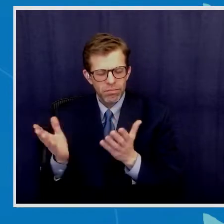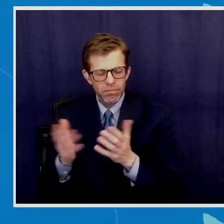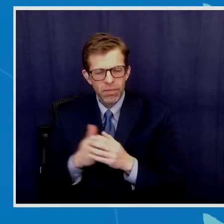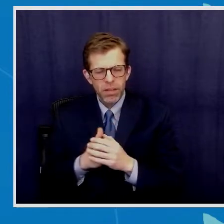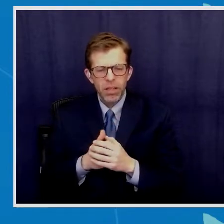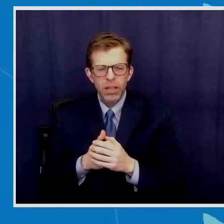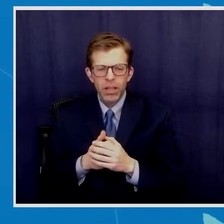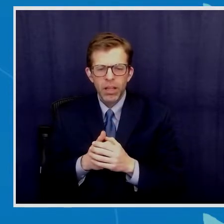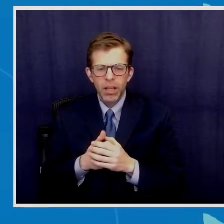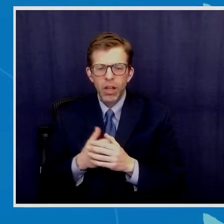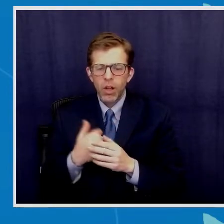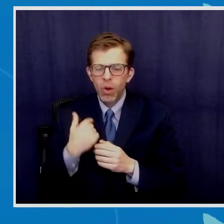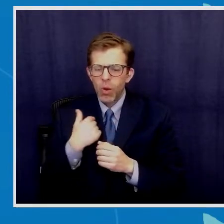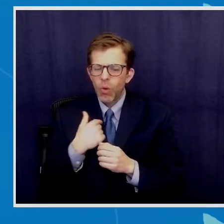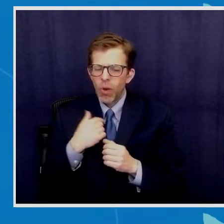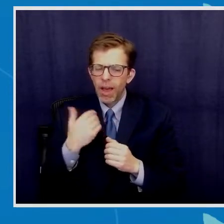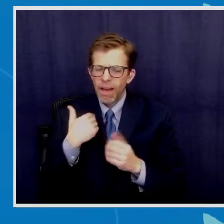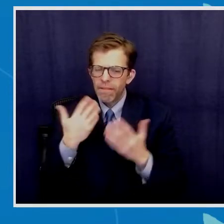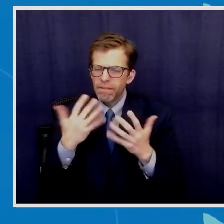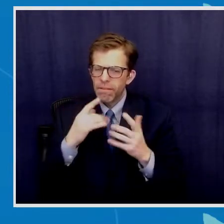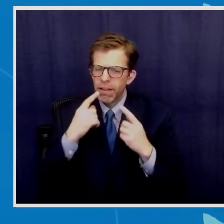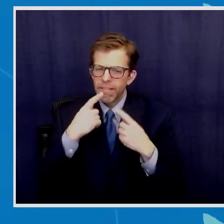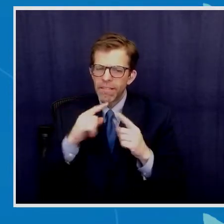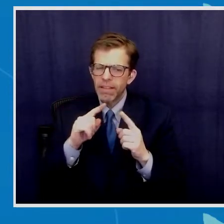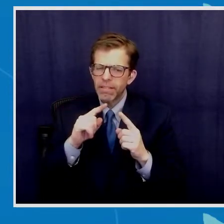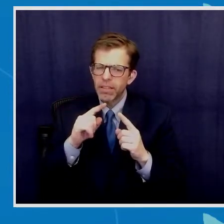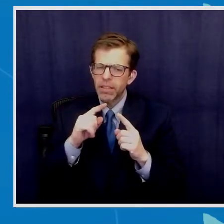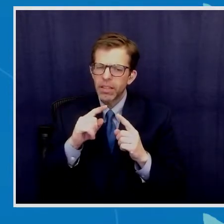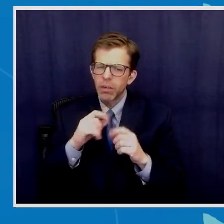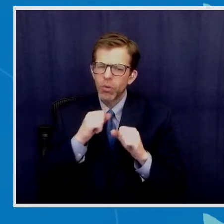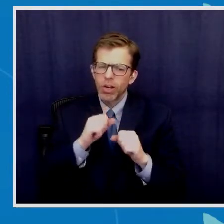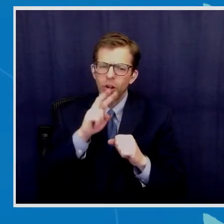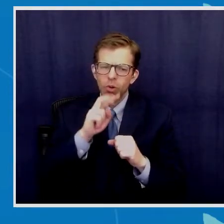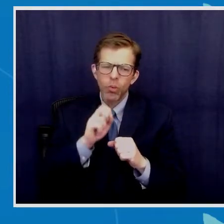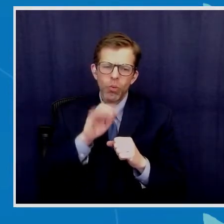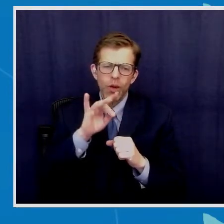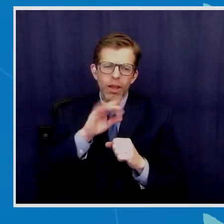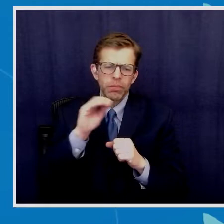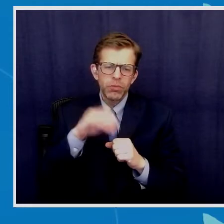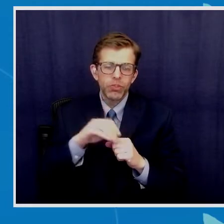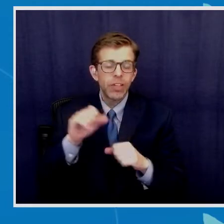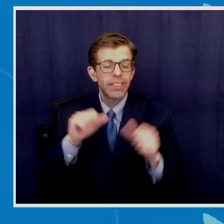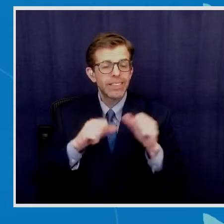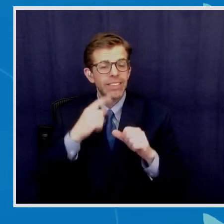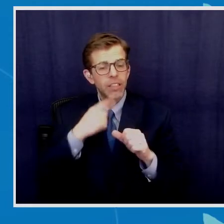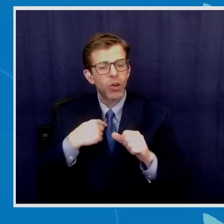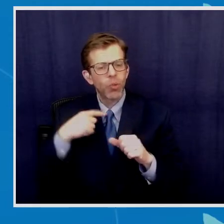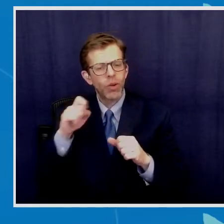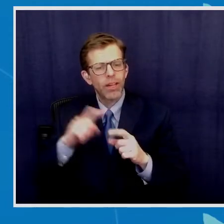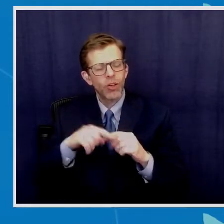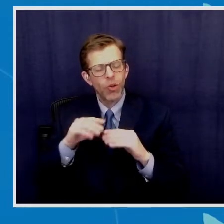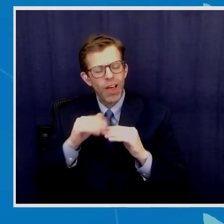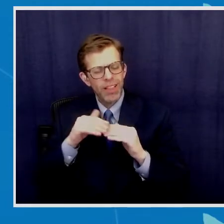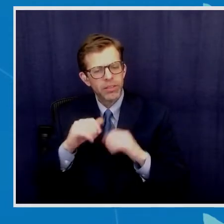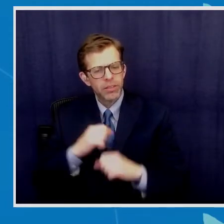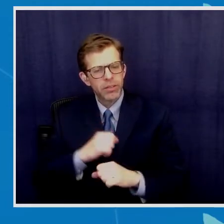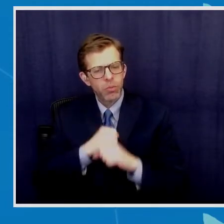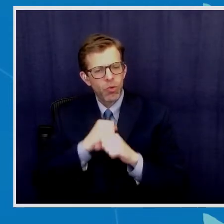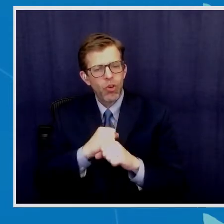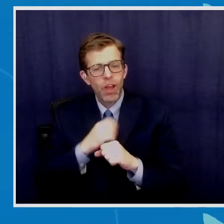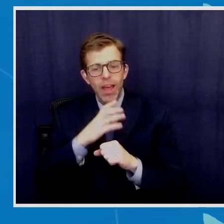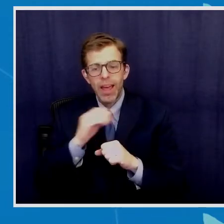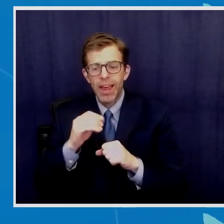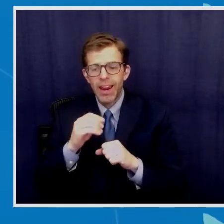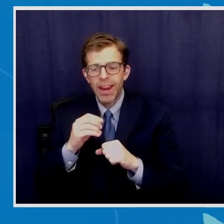effectively protected 2.8%. When science tells us that we need to at least protect, and highly and fully